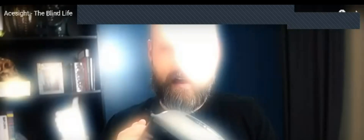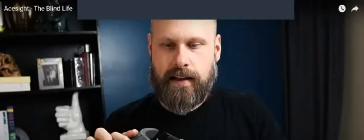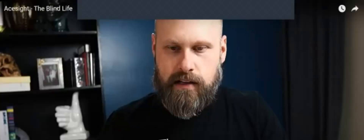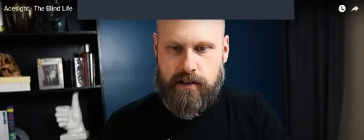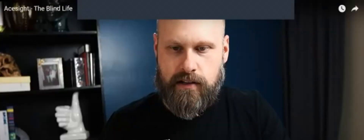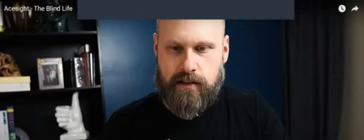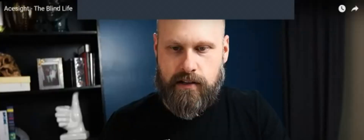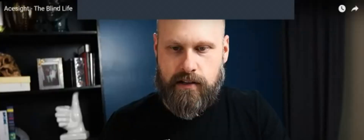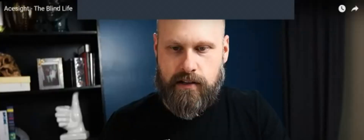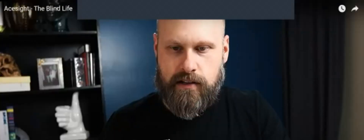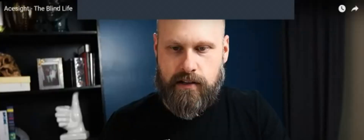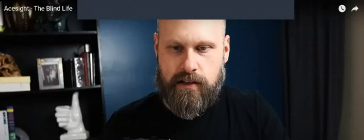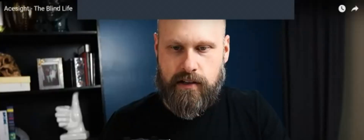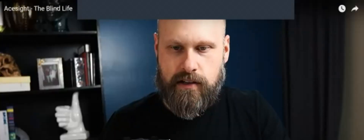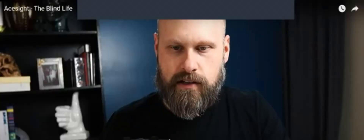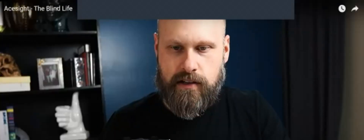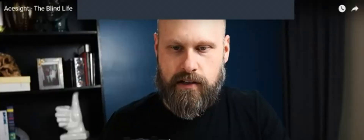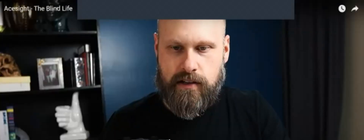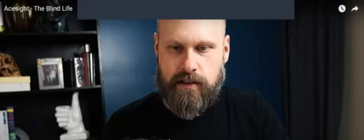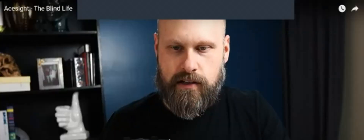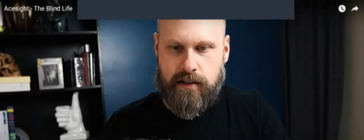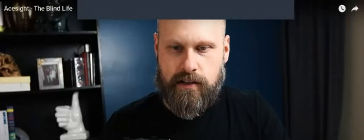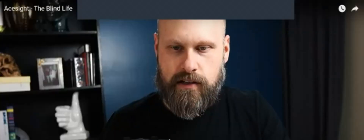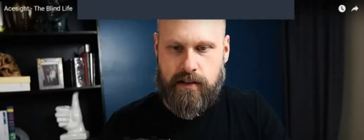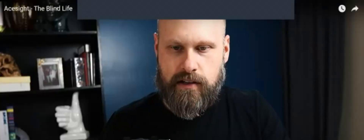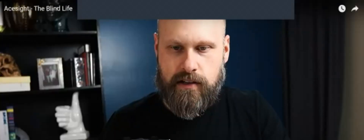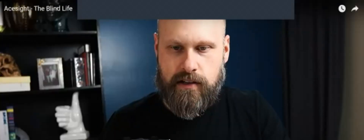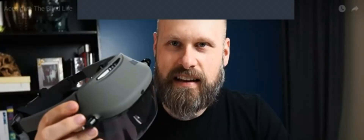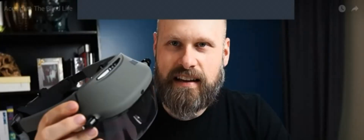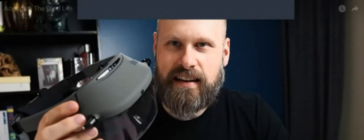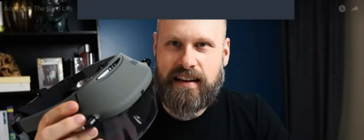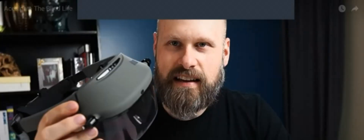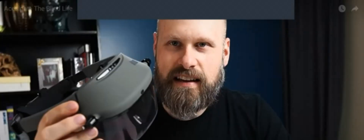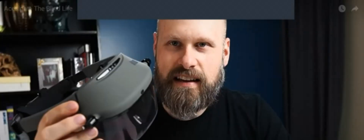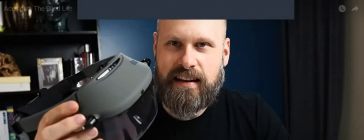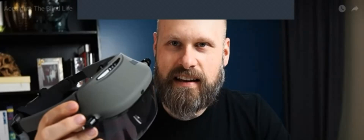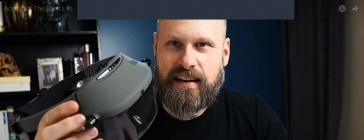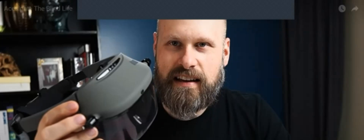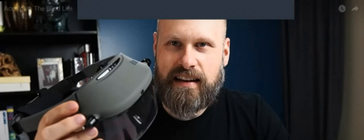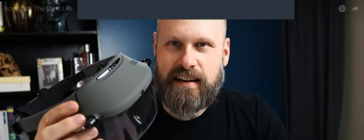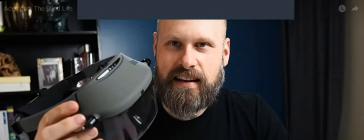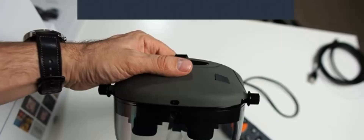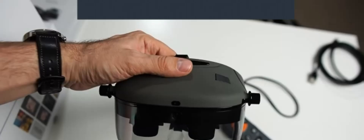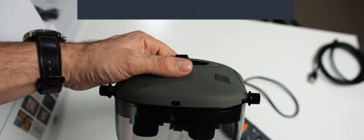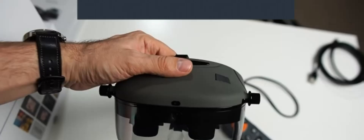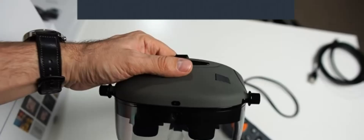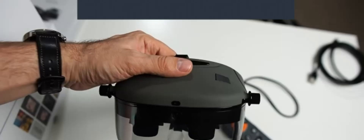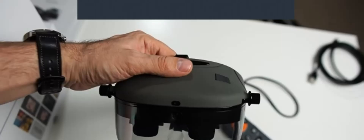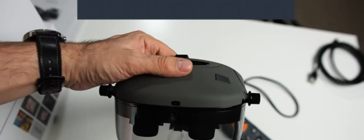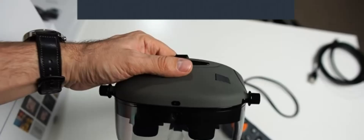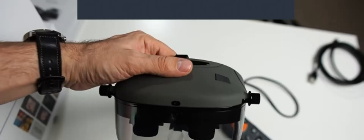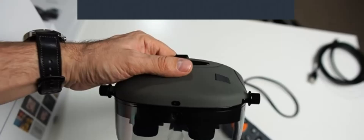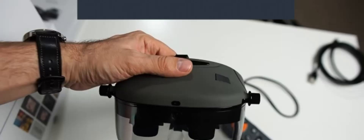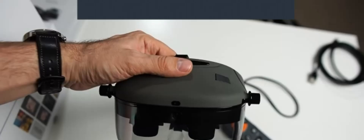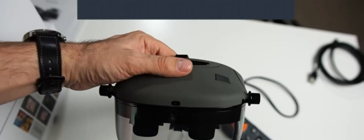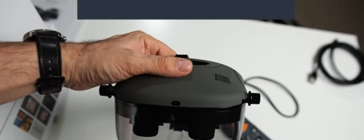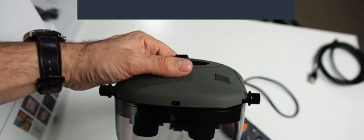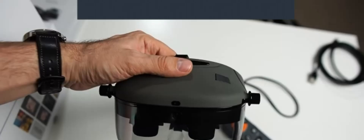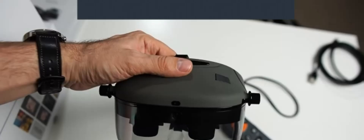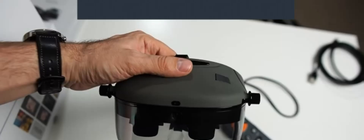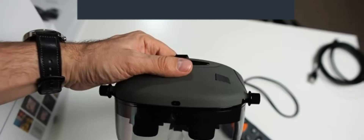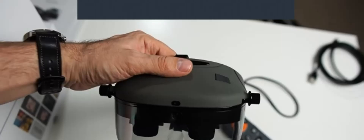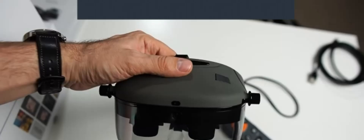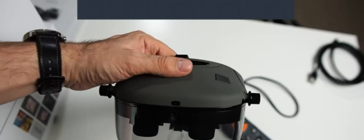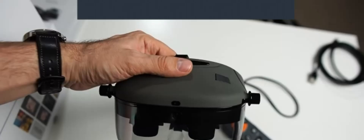So, as I mentioned in the intro, it's a very unique design, the A-Sight. It's not like any other